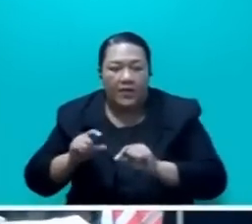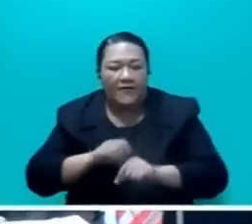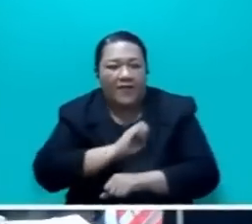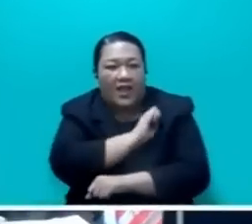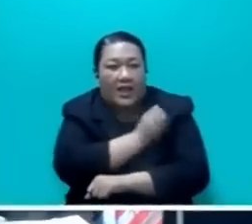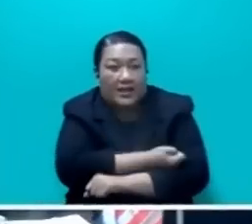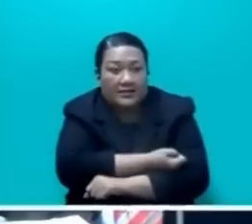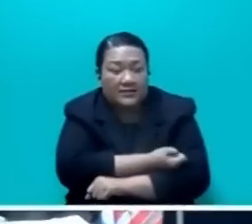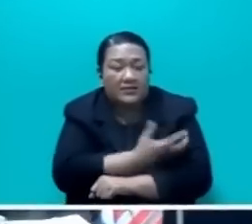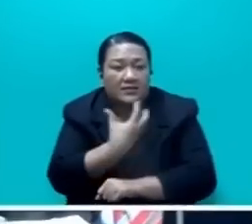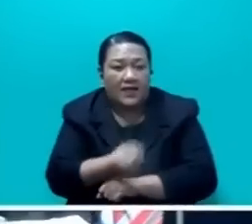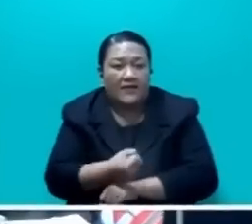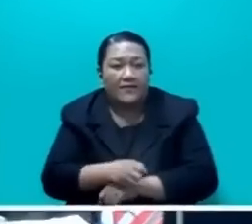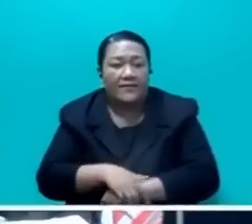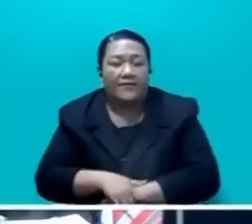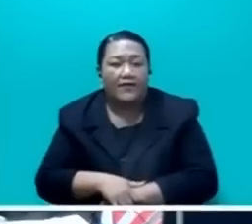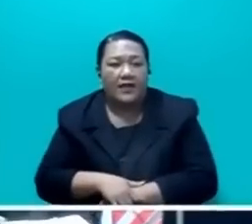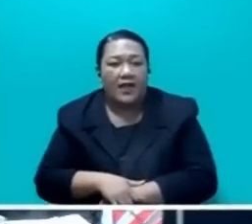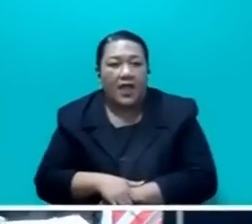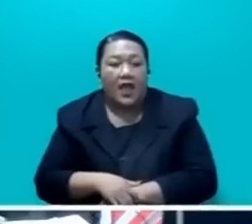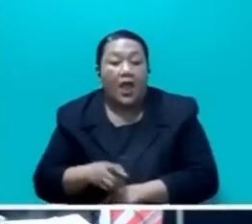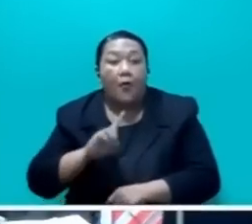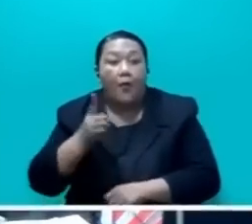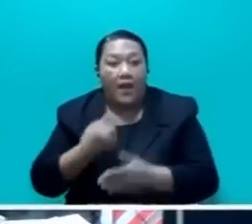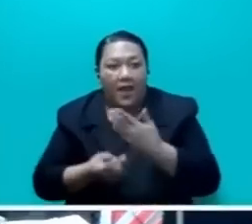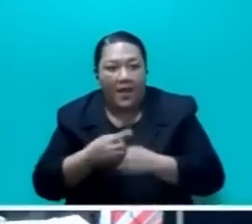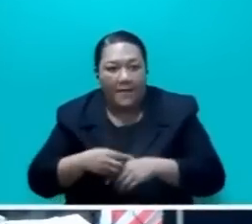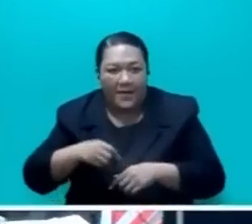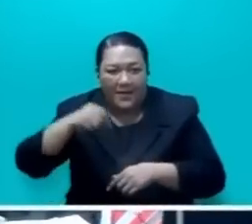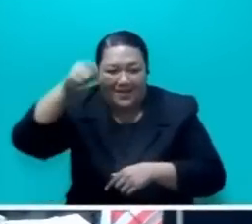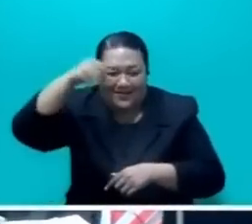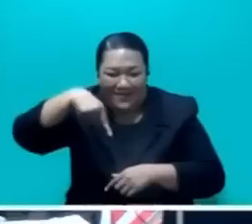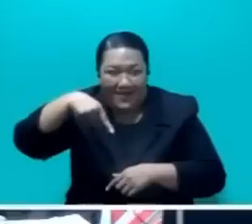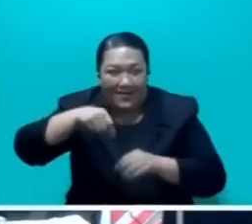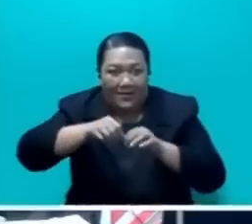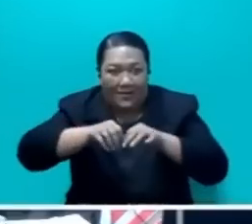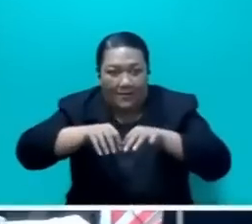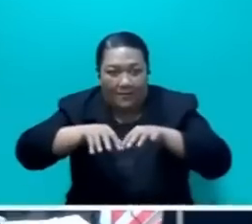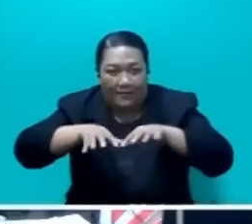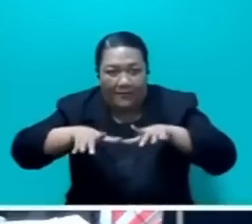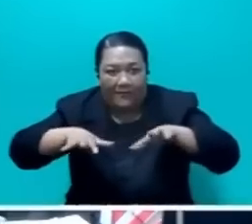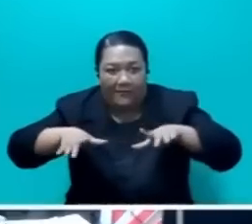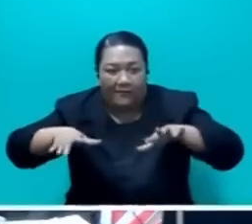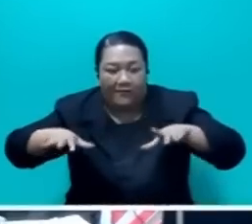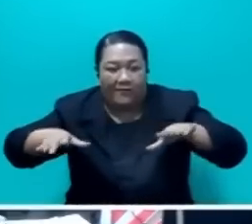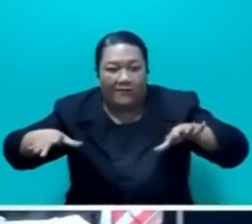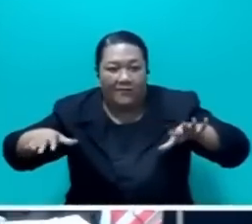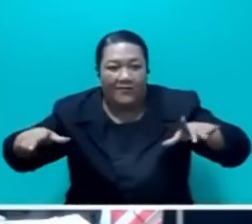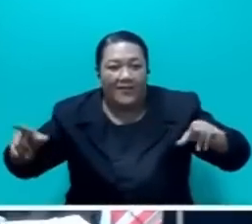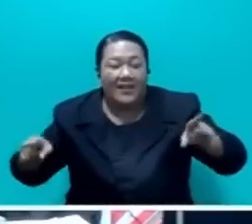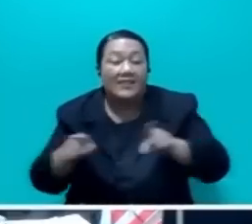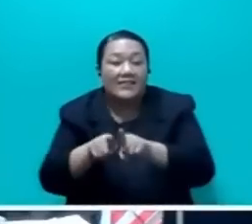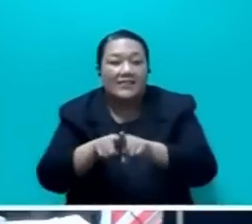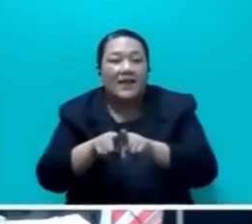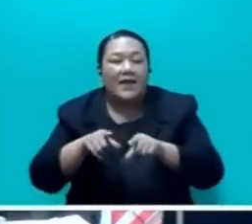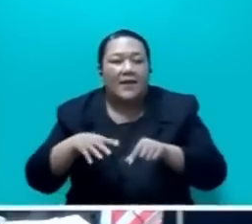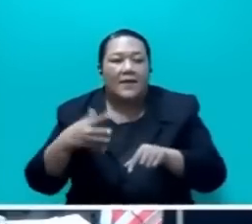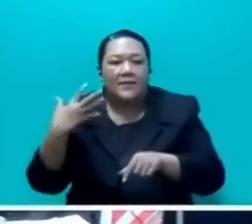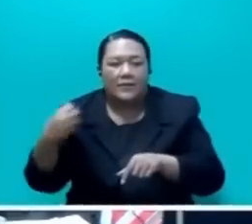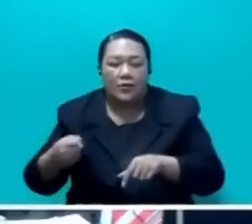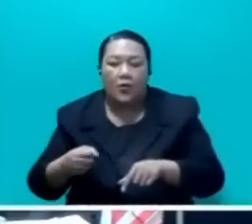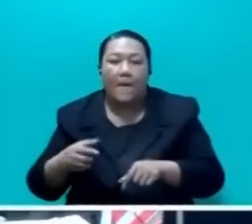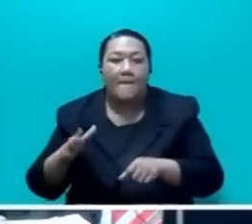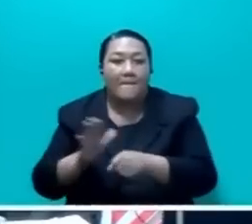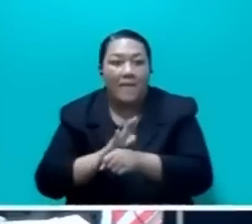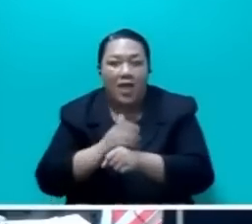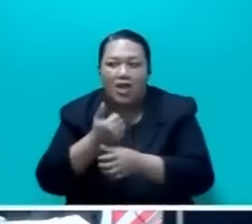and daring, those ripples build a current that can sweep down the mightiest walls of oppression and resistance,"